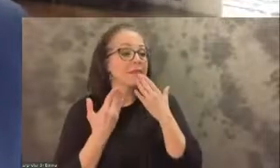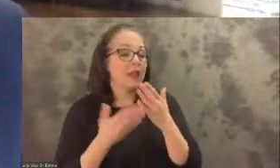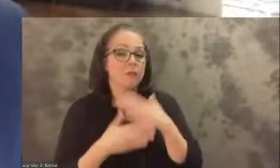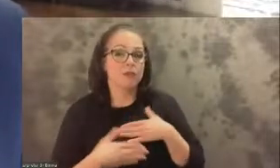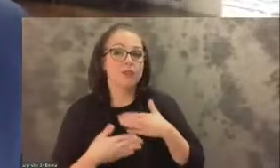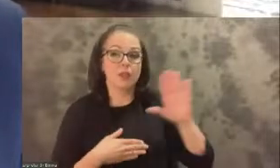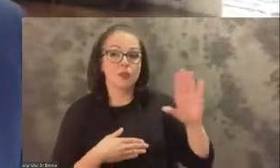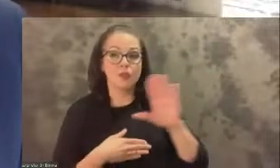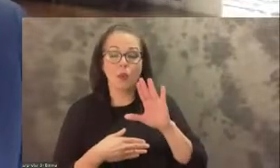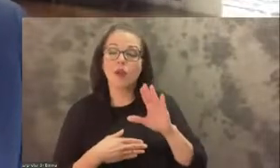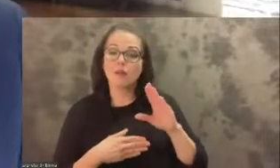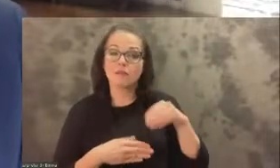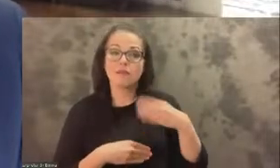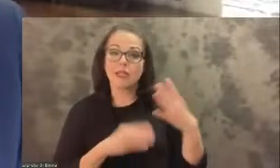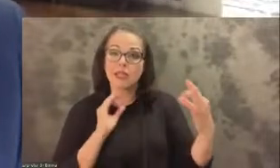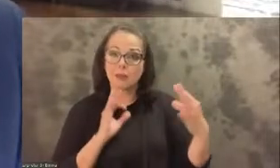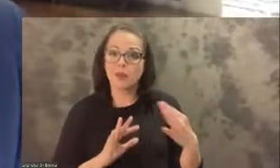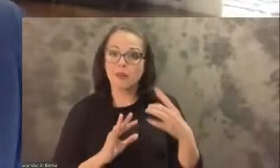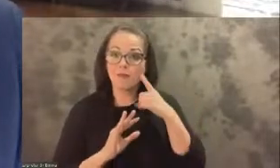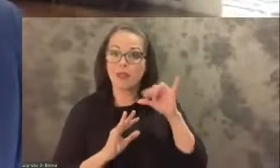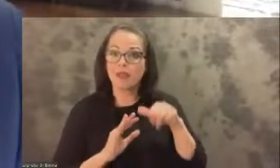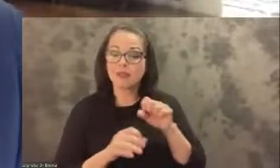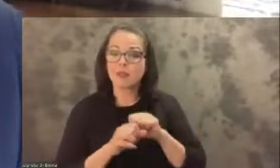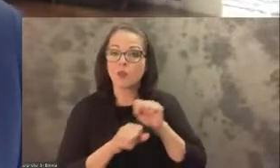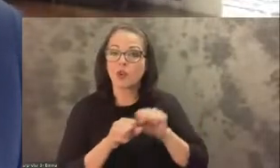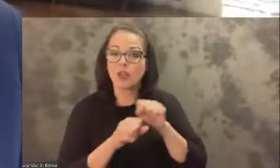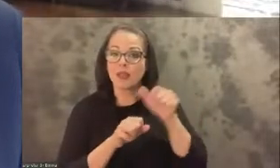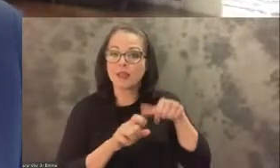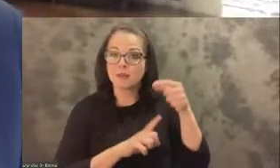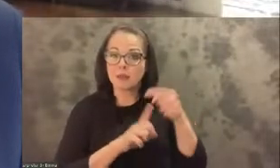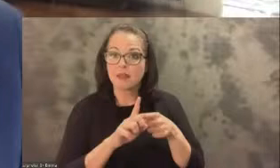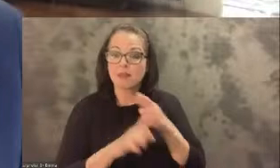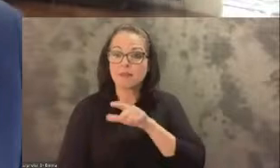month. Let me open the floor to Mary Turner. Mary?